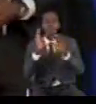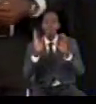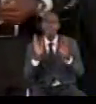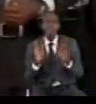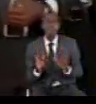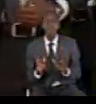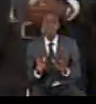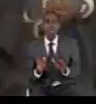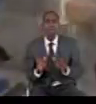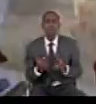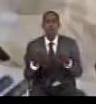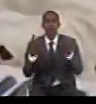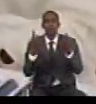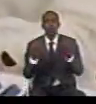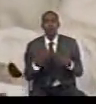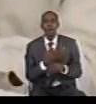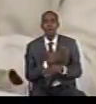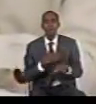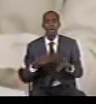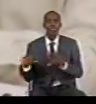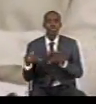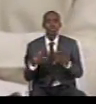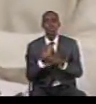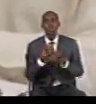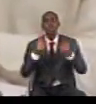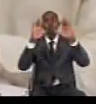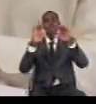You are the miracle worker. Give it to us tonight. Come and do